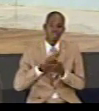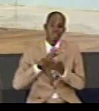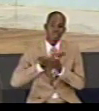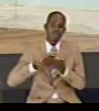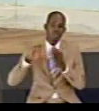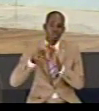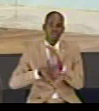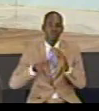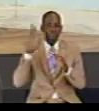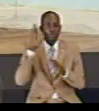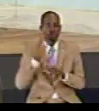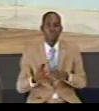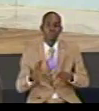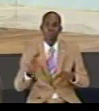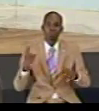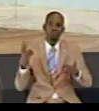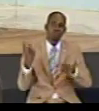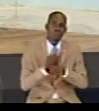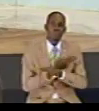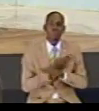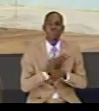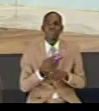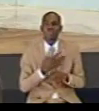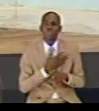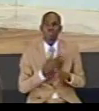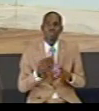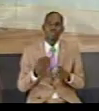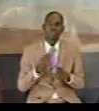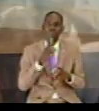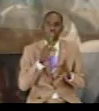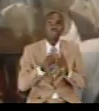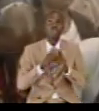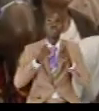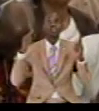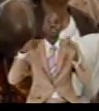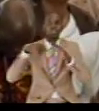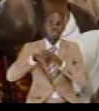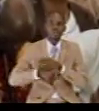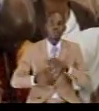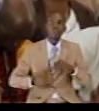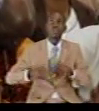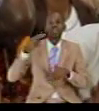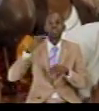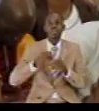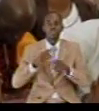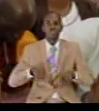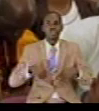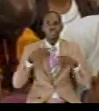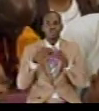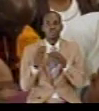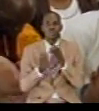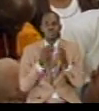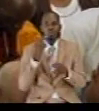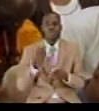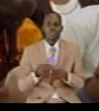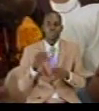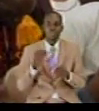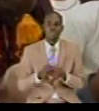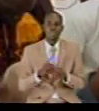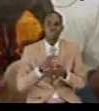and be deep and be great and be high in Jesus' name. Look at verse